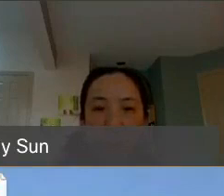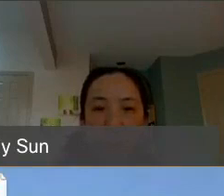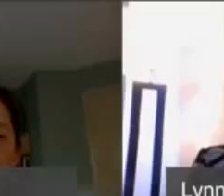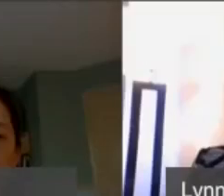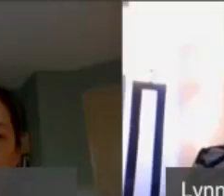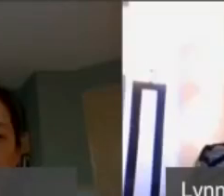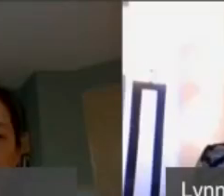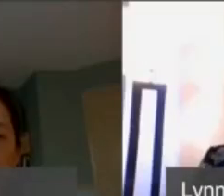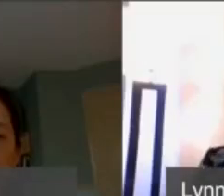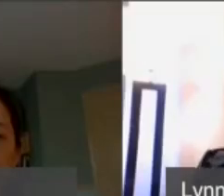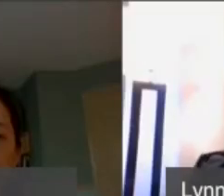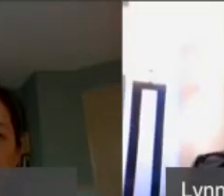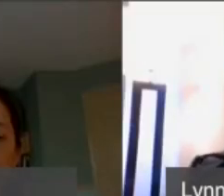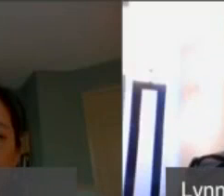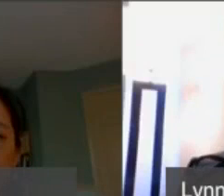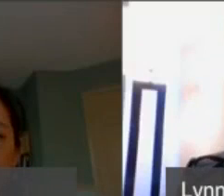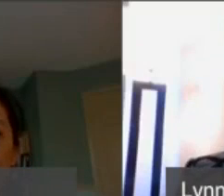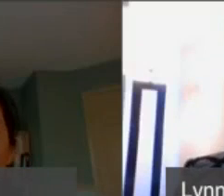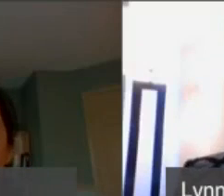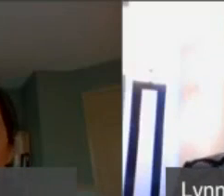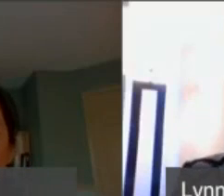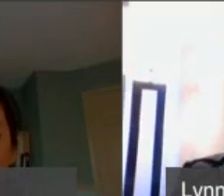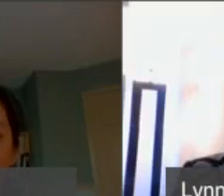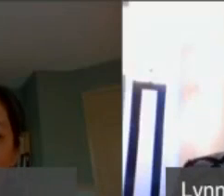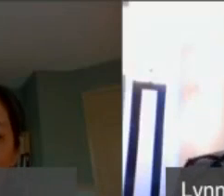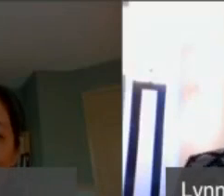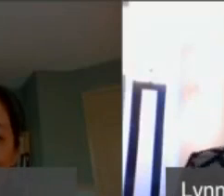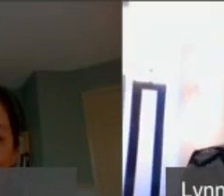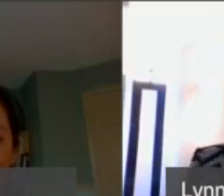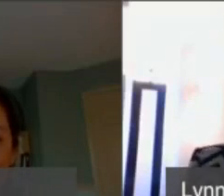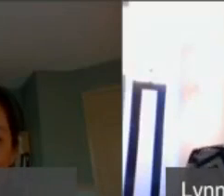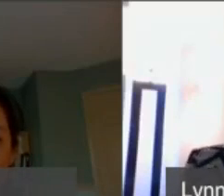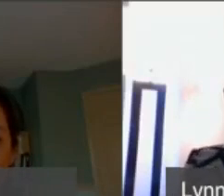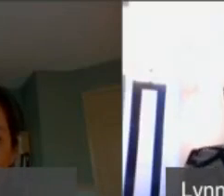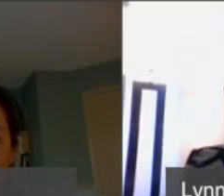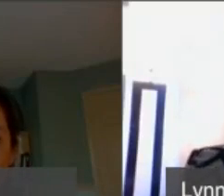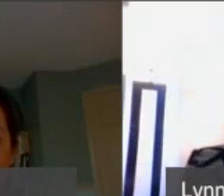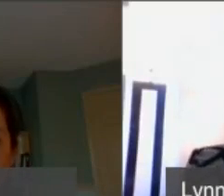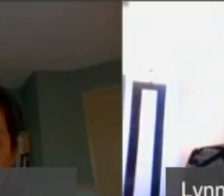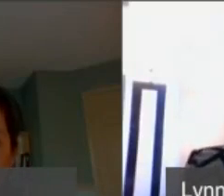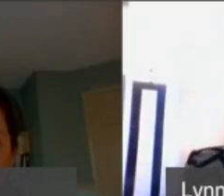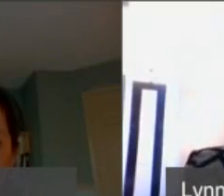I mean, I can do it next week, or I can do it now. It doesn't matter. No, we can do it now. Okay, Thank you so much.